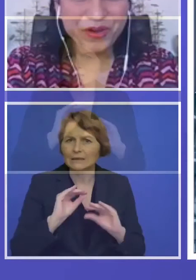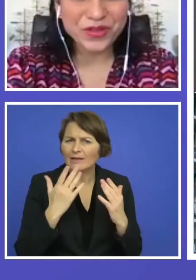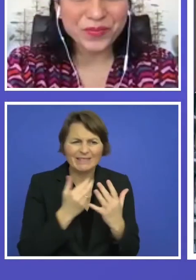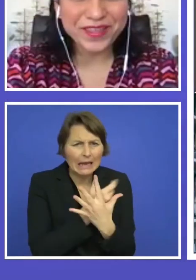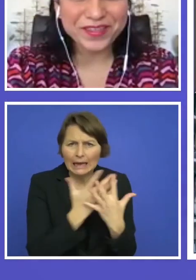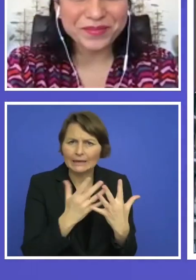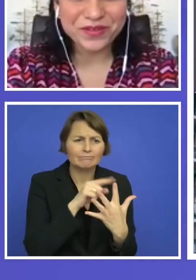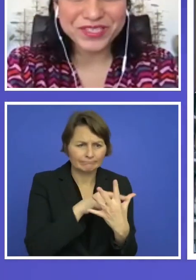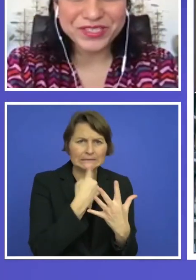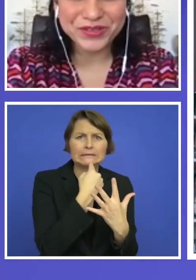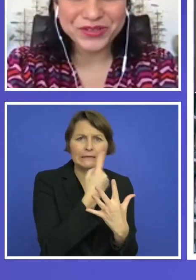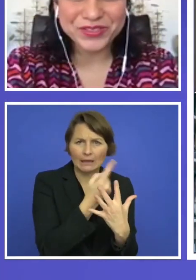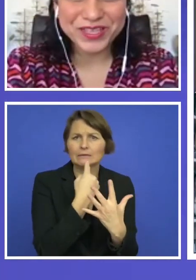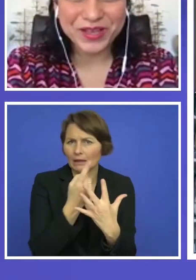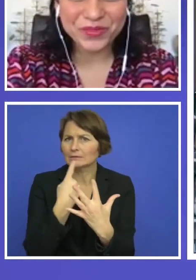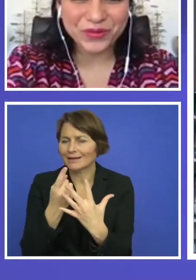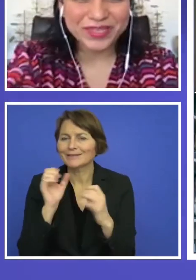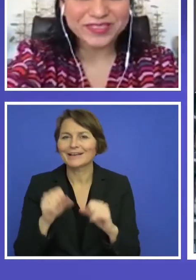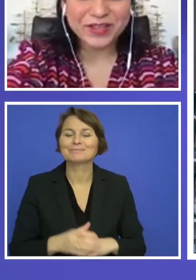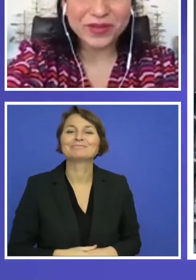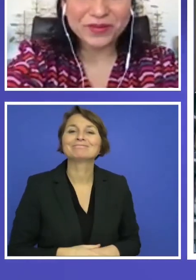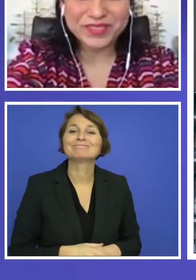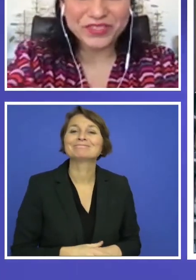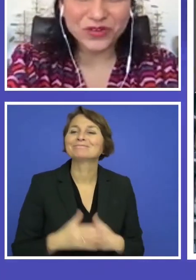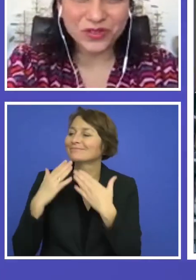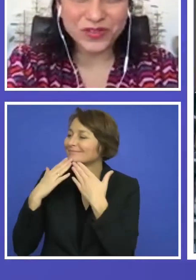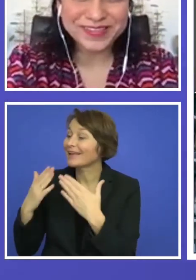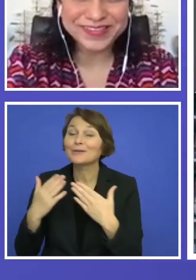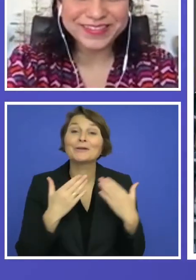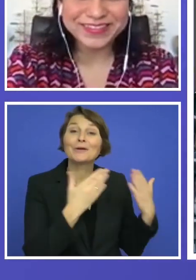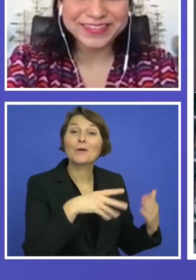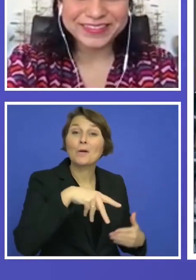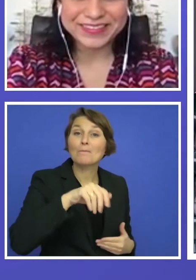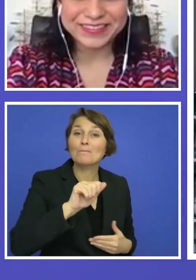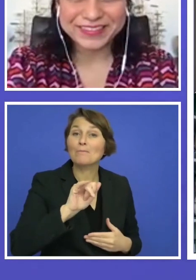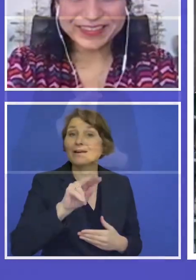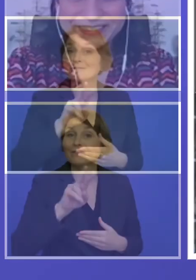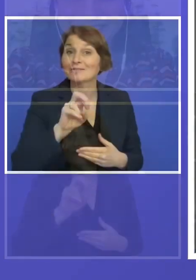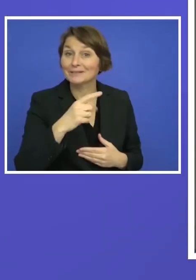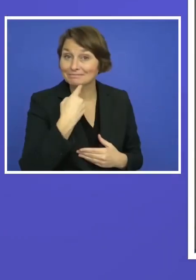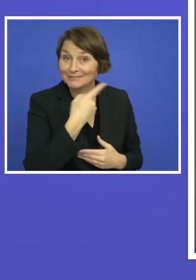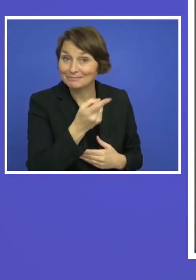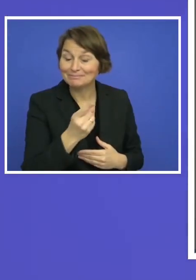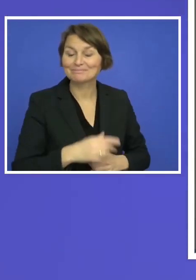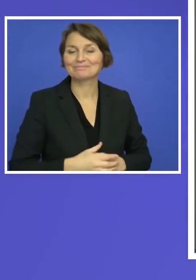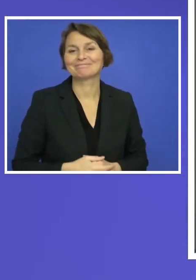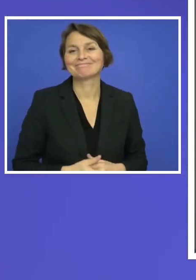Thank you, Miriam. And then Pavi, to close us out with your key takeaway message for all of us. Thank you.